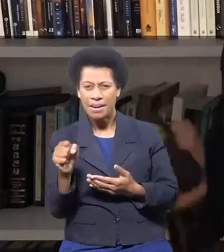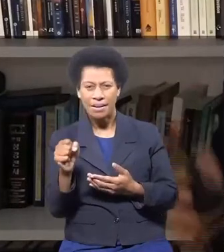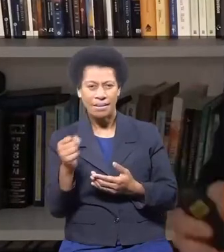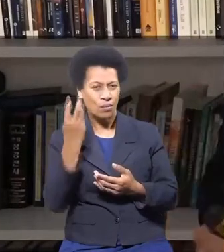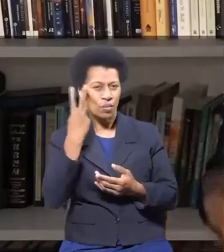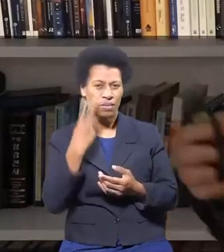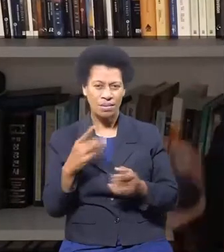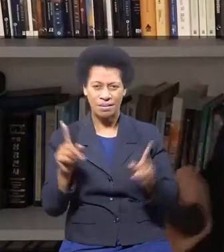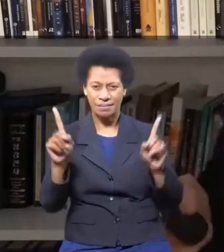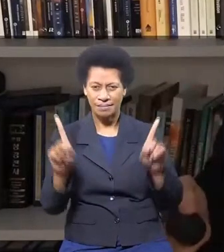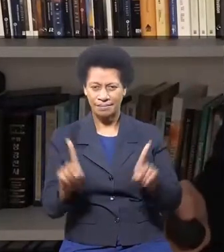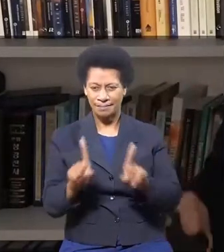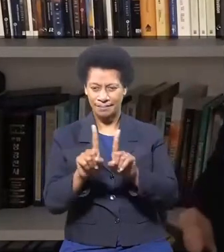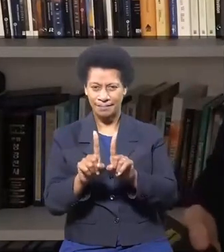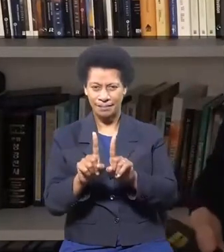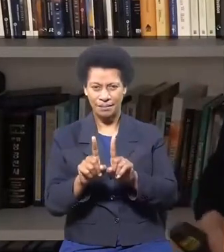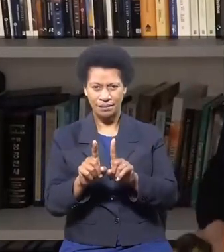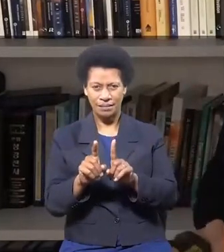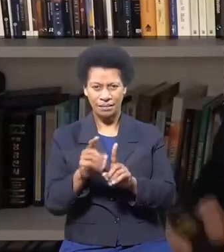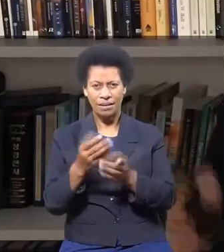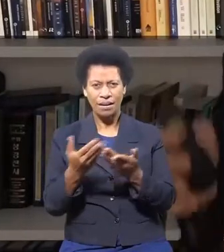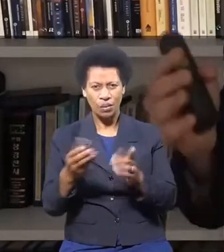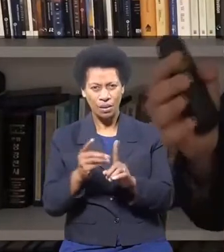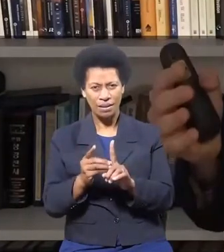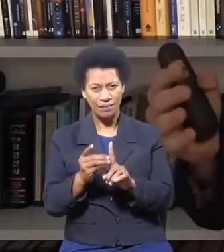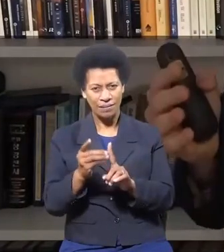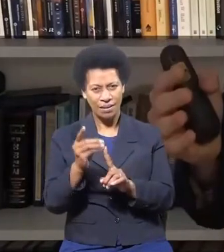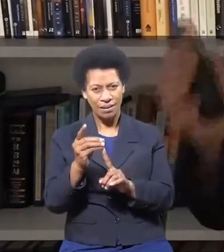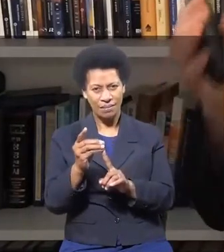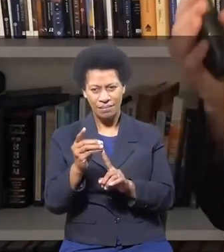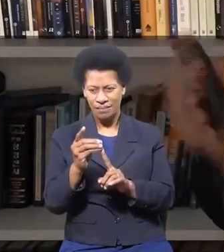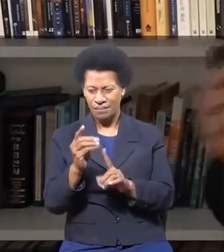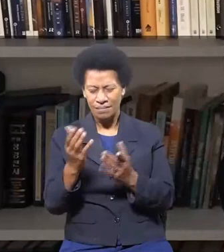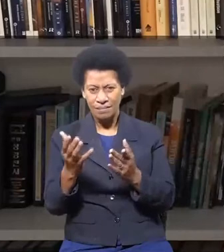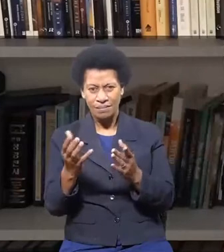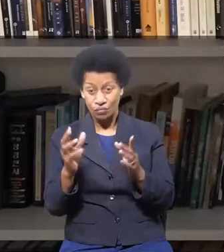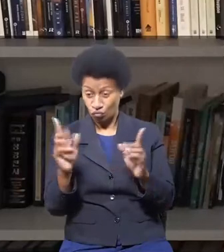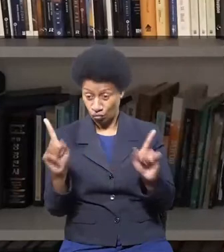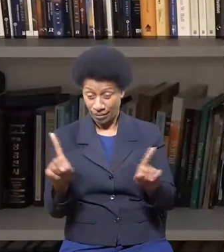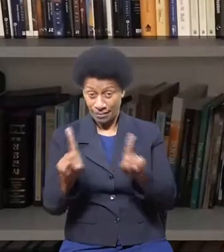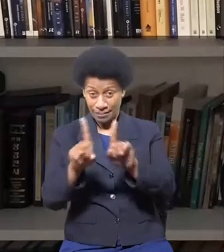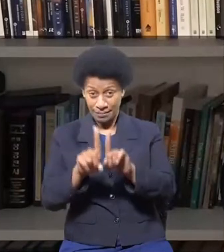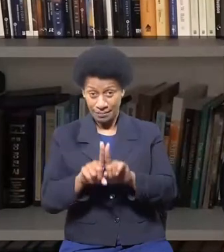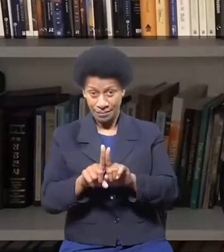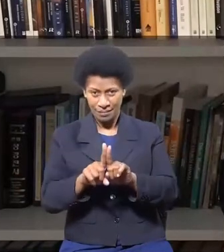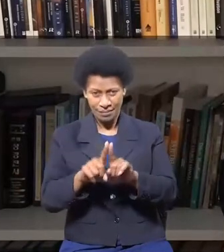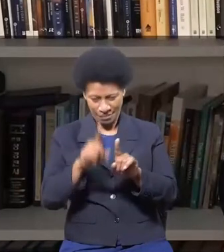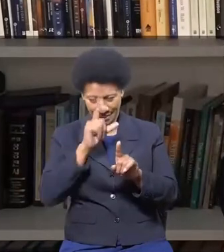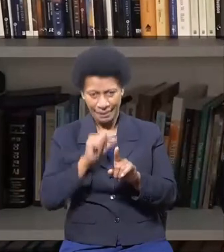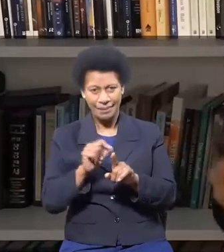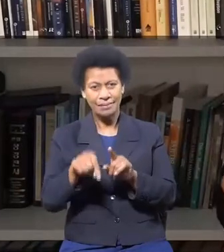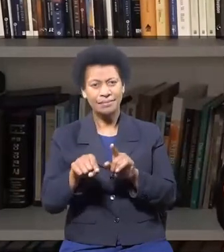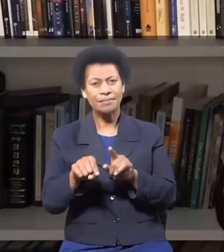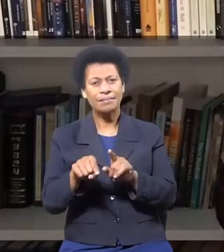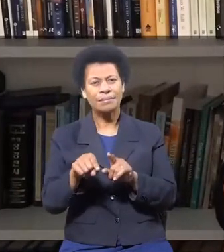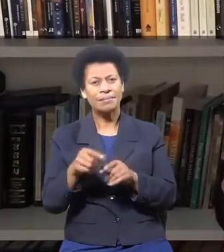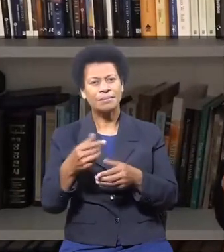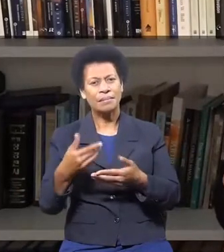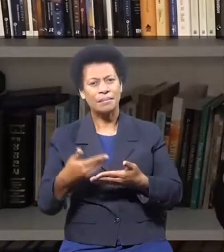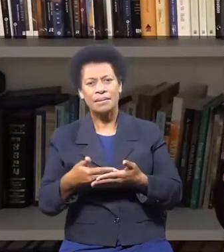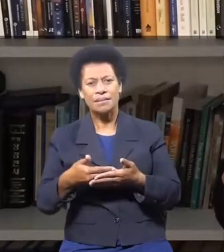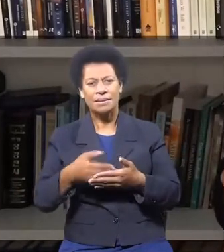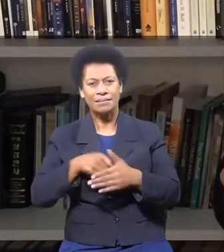and a woman, a male and a female, develop so that when they come together, they can produce a